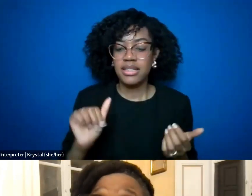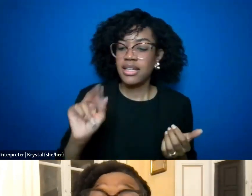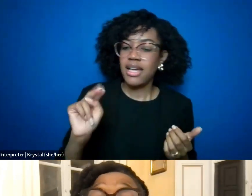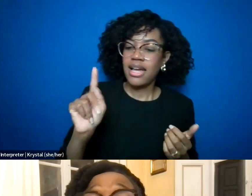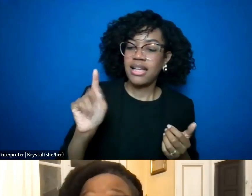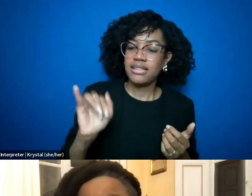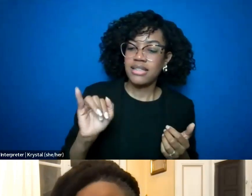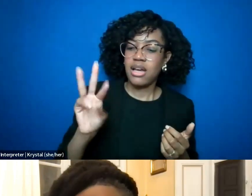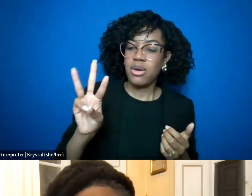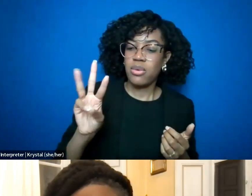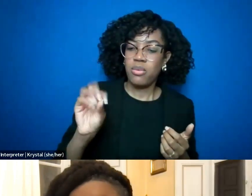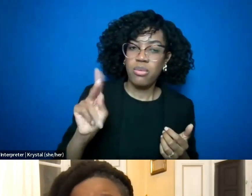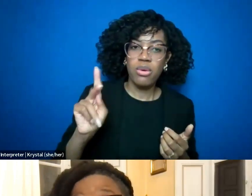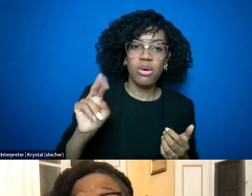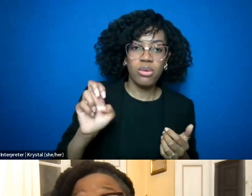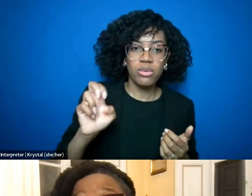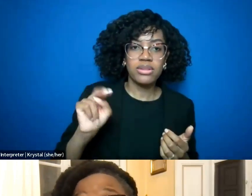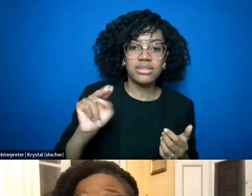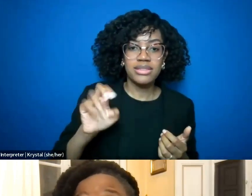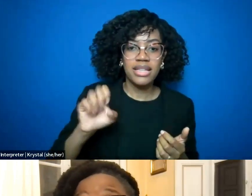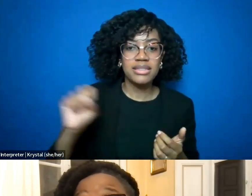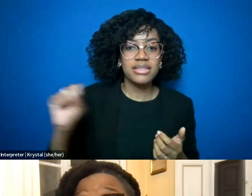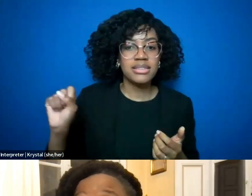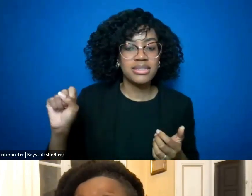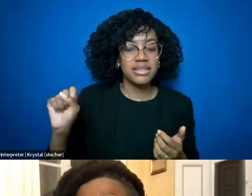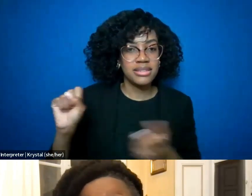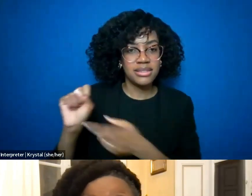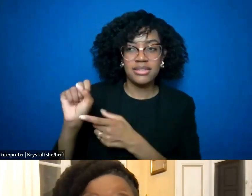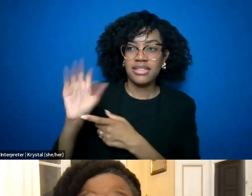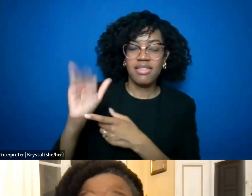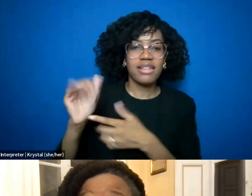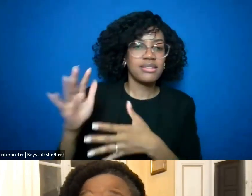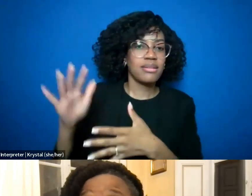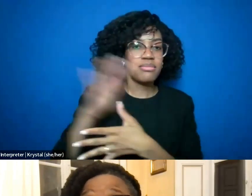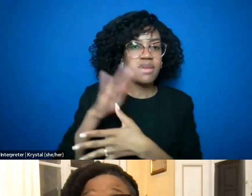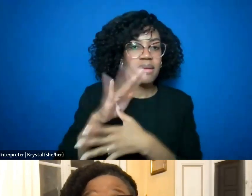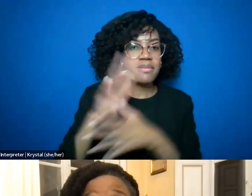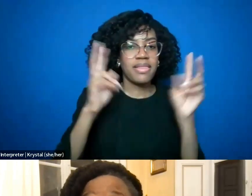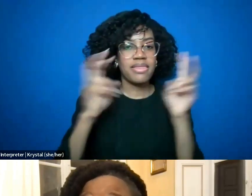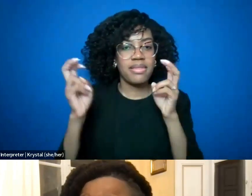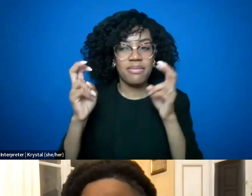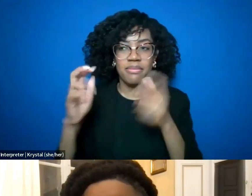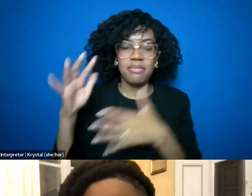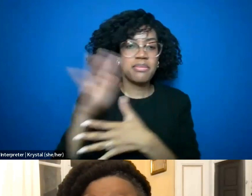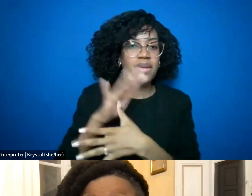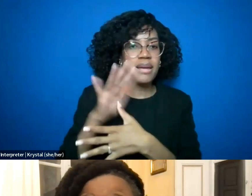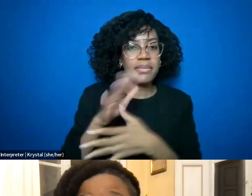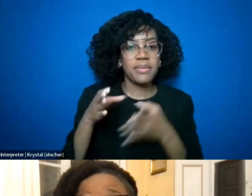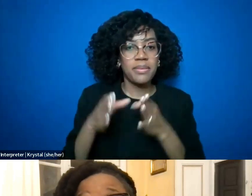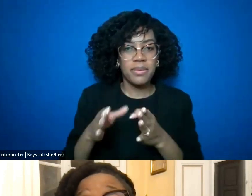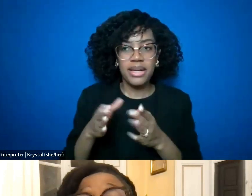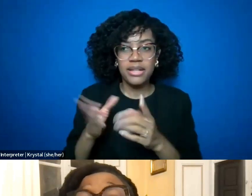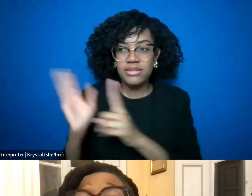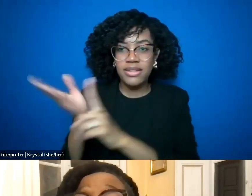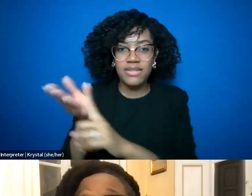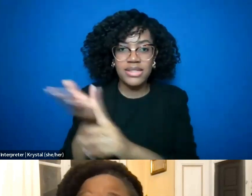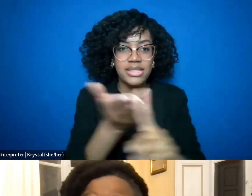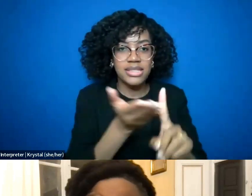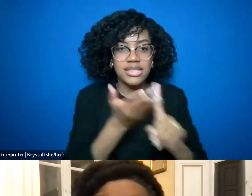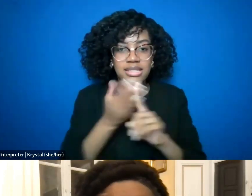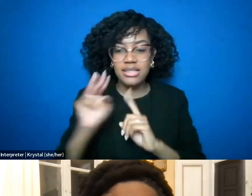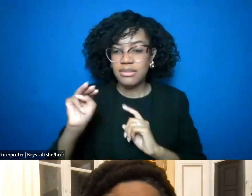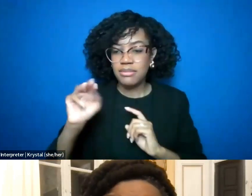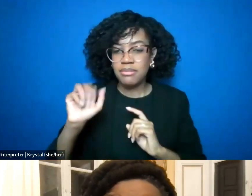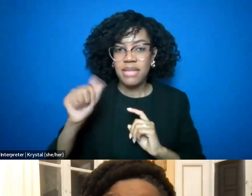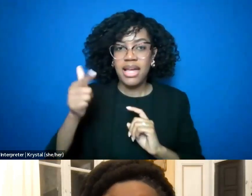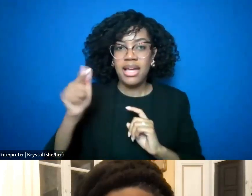anti-wokeness is going to be the primary theme, the primary organizing principle through which MAGA imports